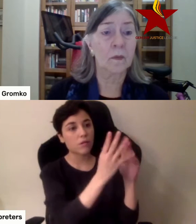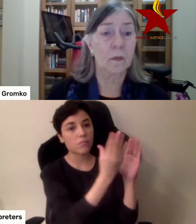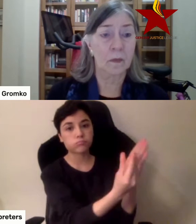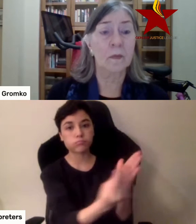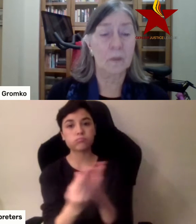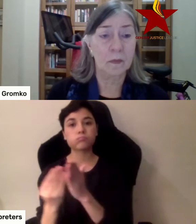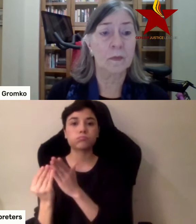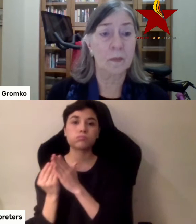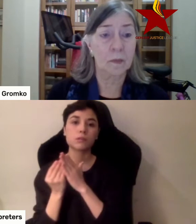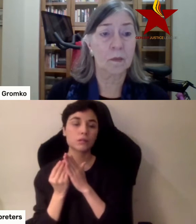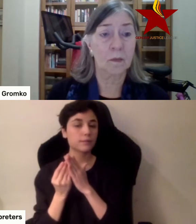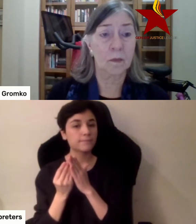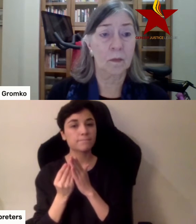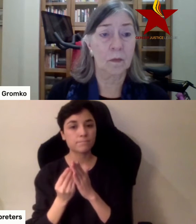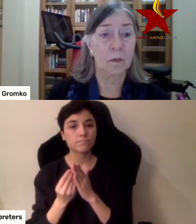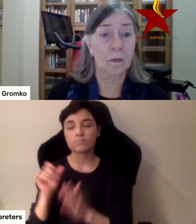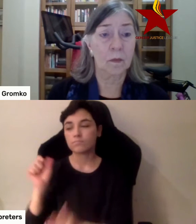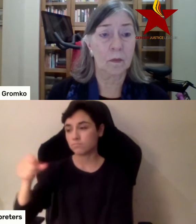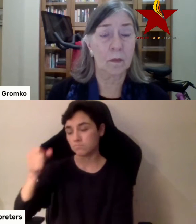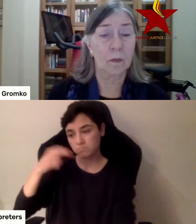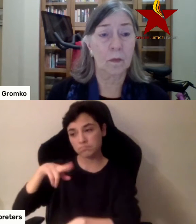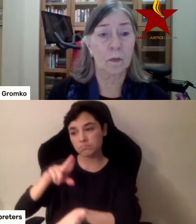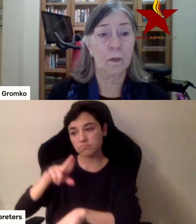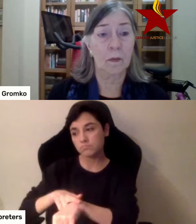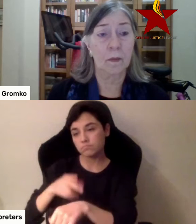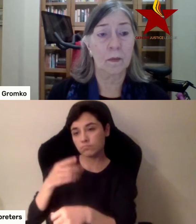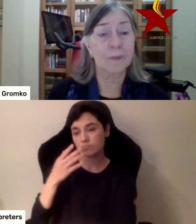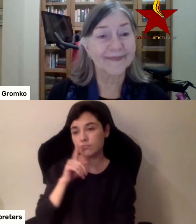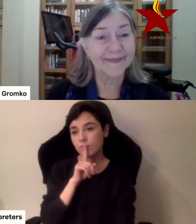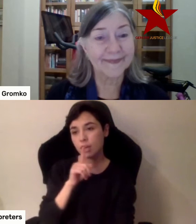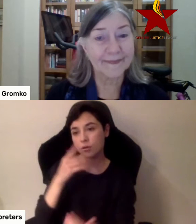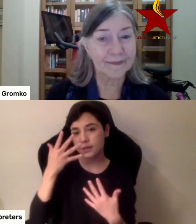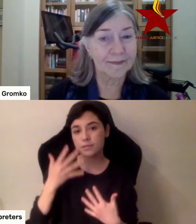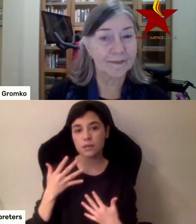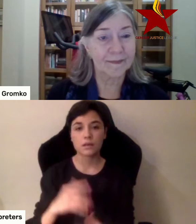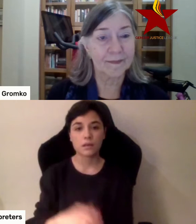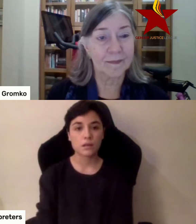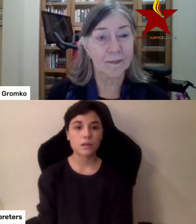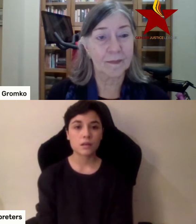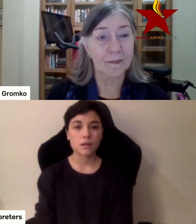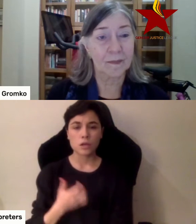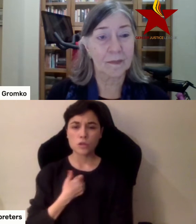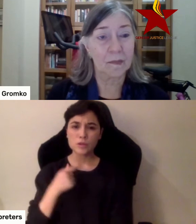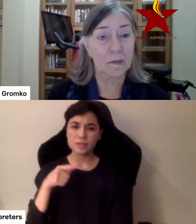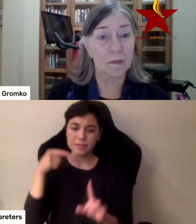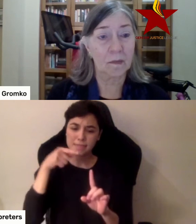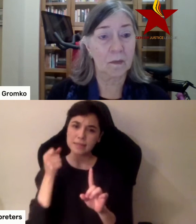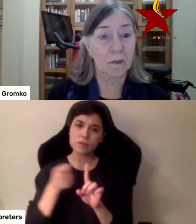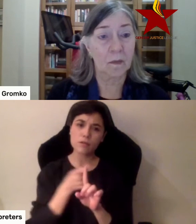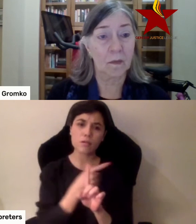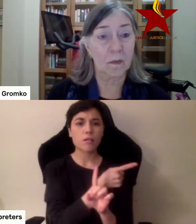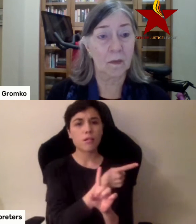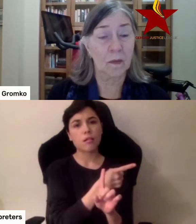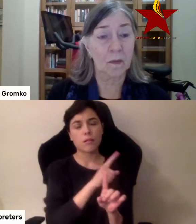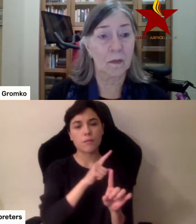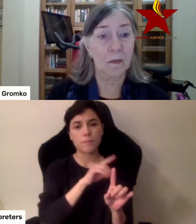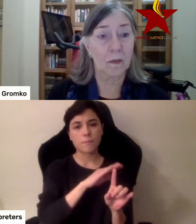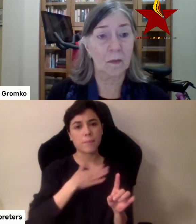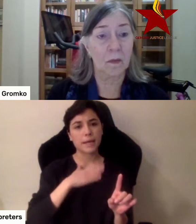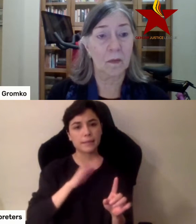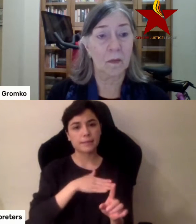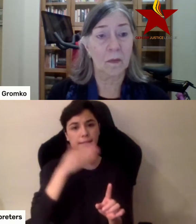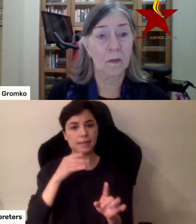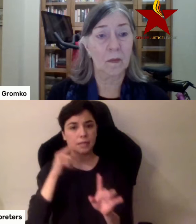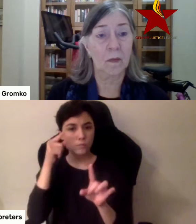Yeah. Mm-hmm. This is a little sidetrack, but I'm curious about this because this is really more about not